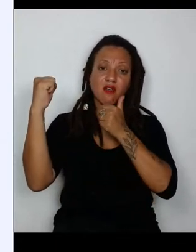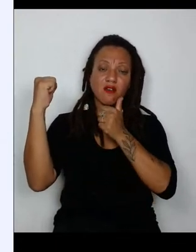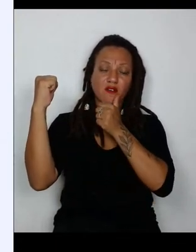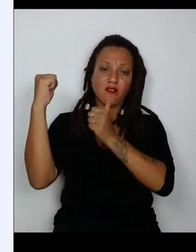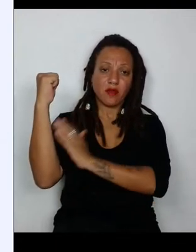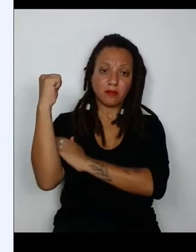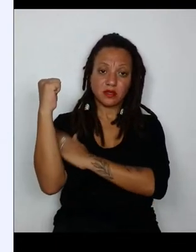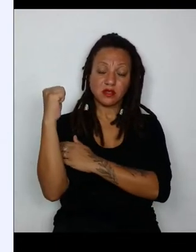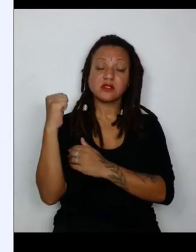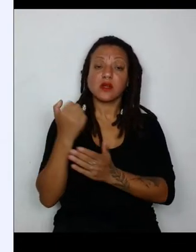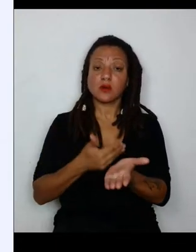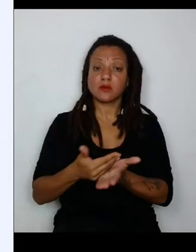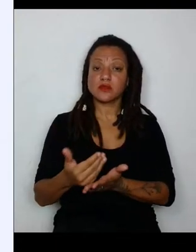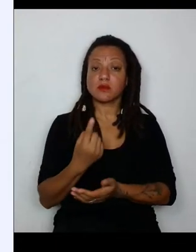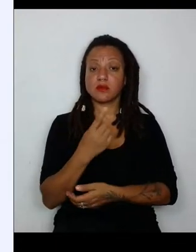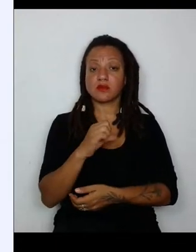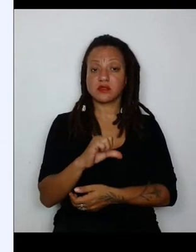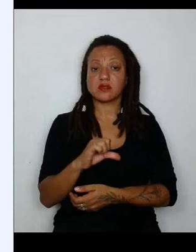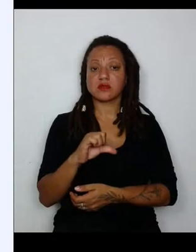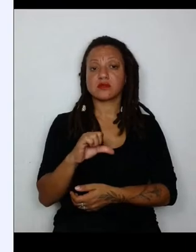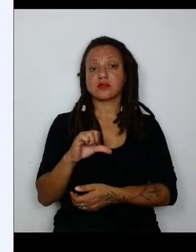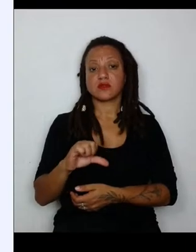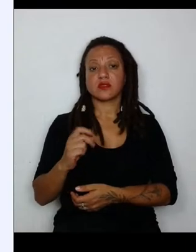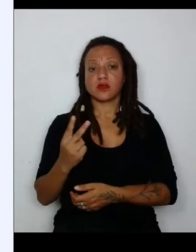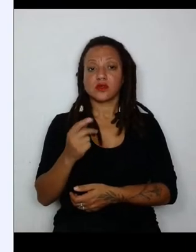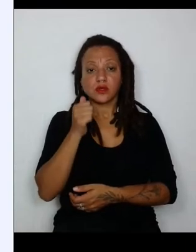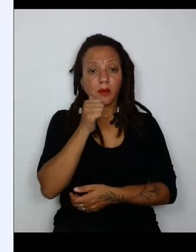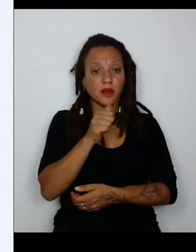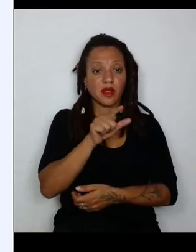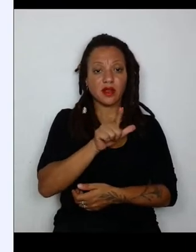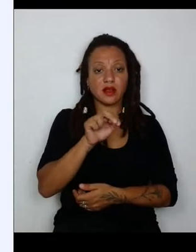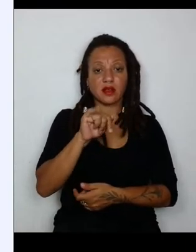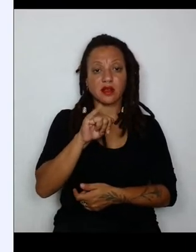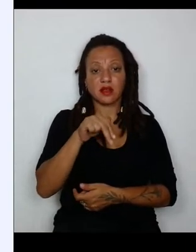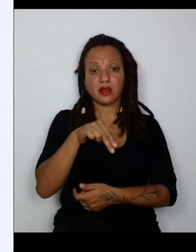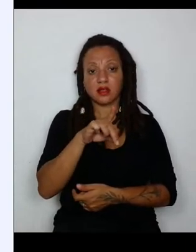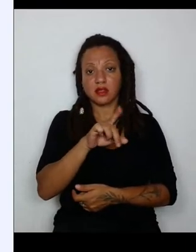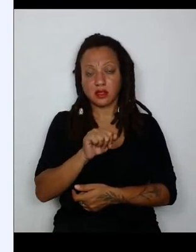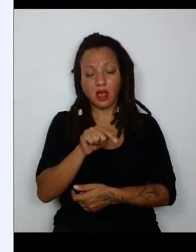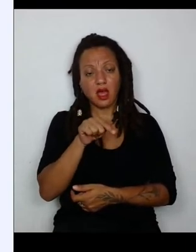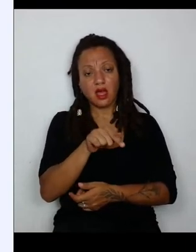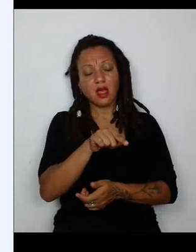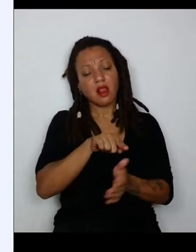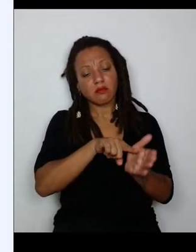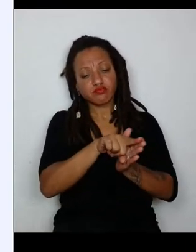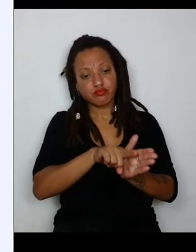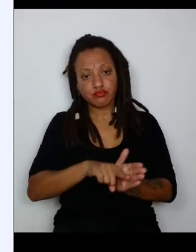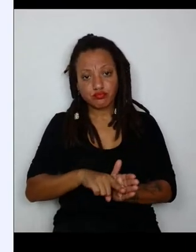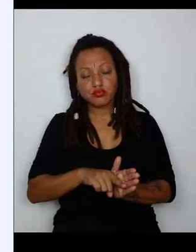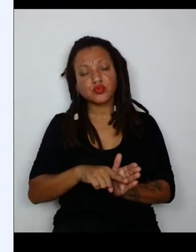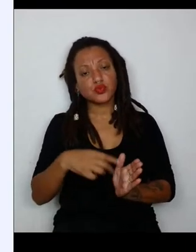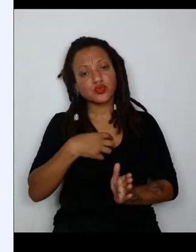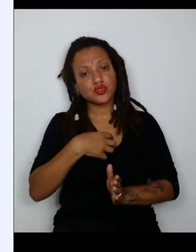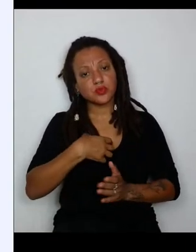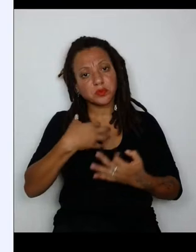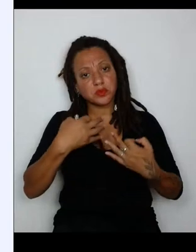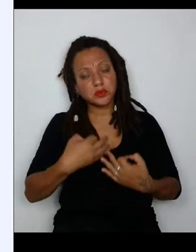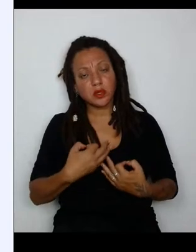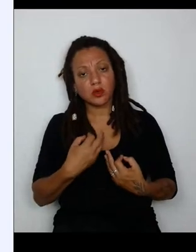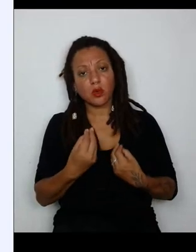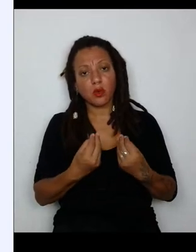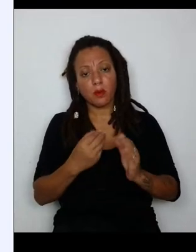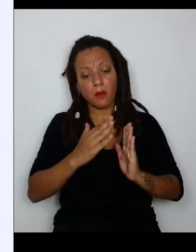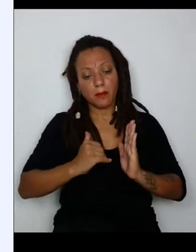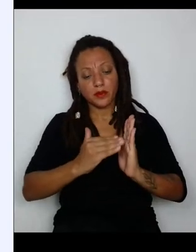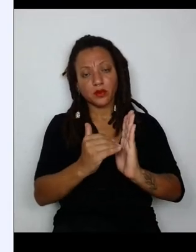knocklen when she memorably recast this painting of two tahitian women by gogan as an exploitative and sexist